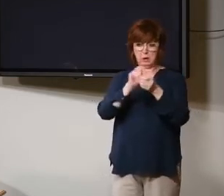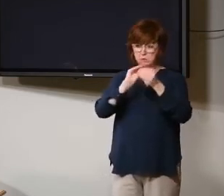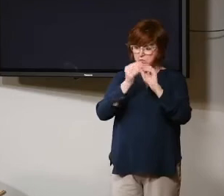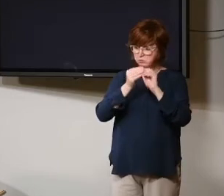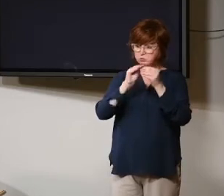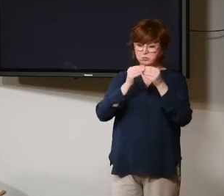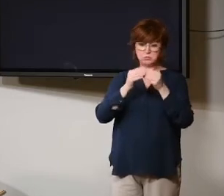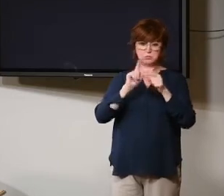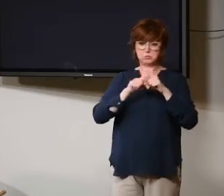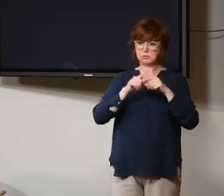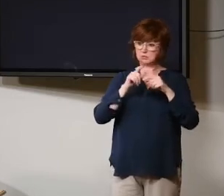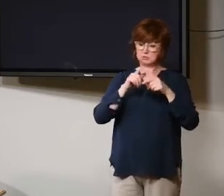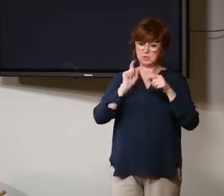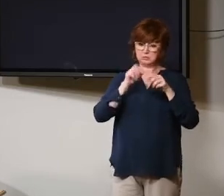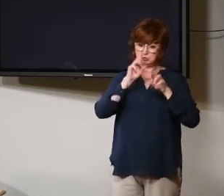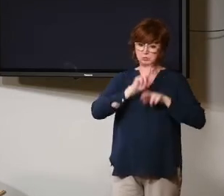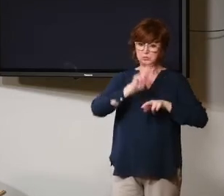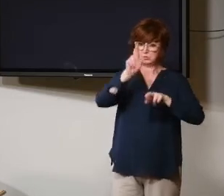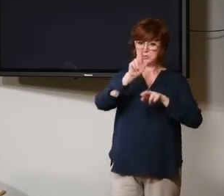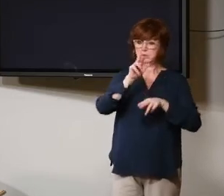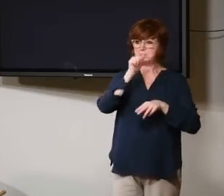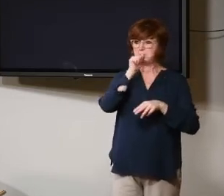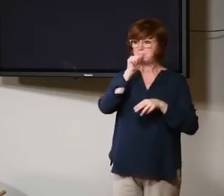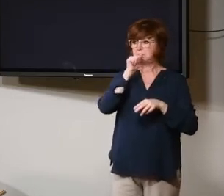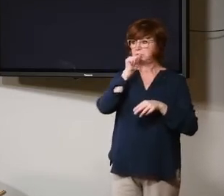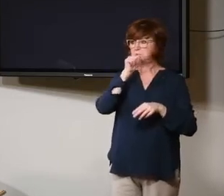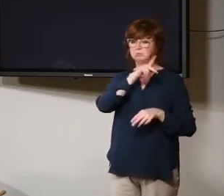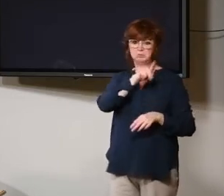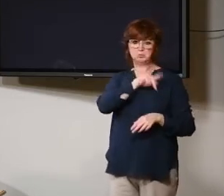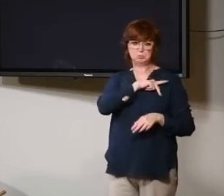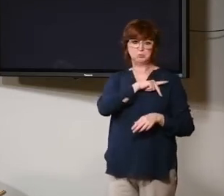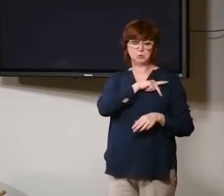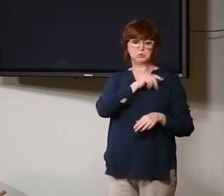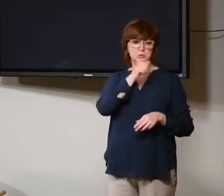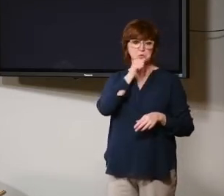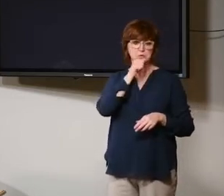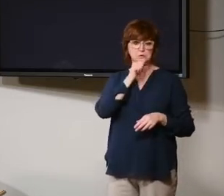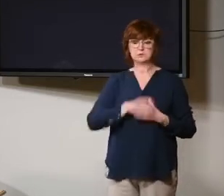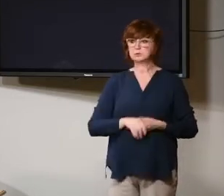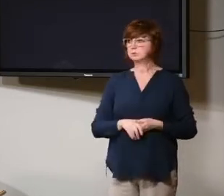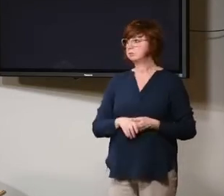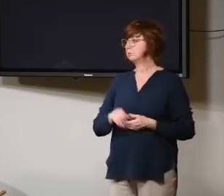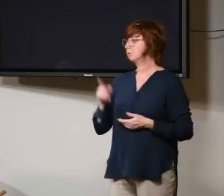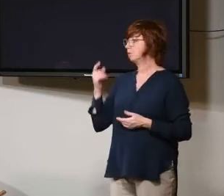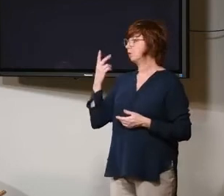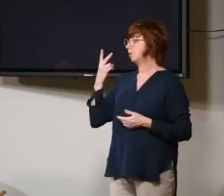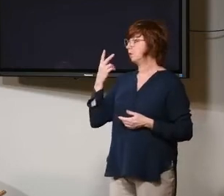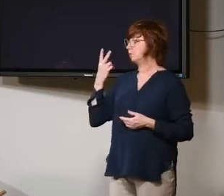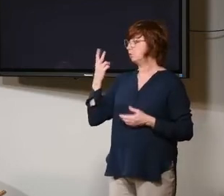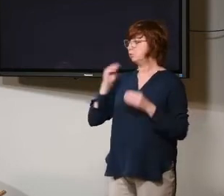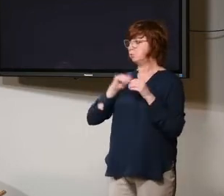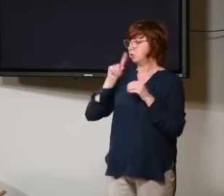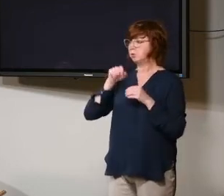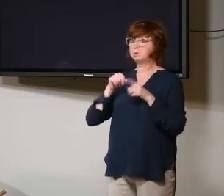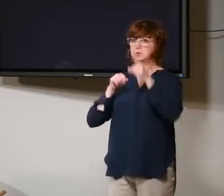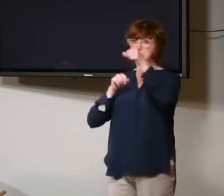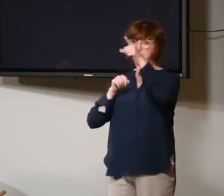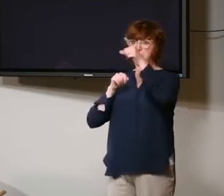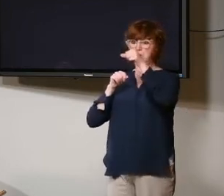individuals' privacy rights as well. We have time for a couple more questions. We're going to take a last question from the phone line